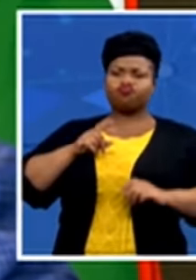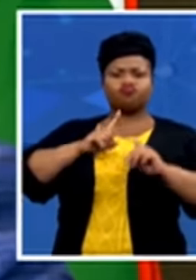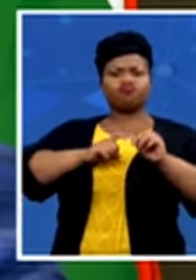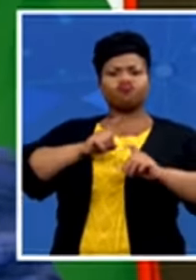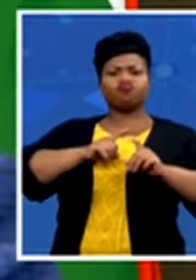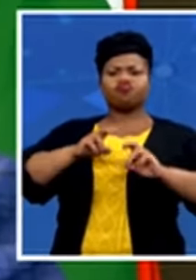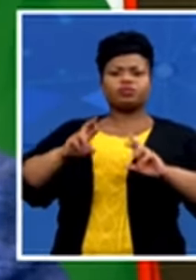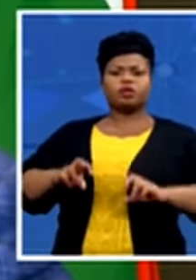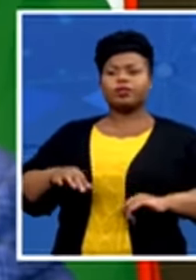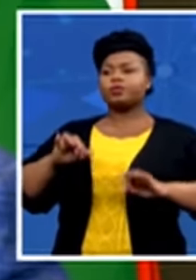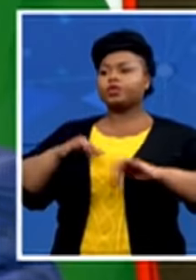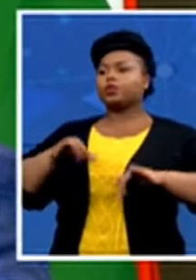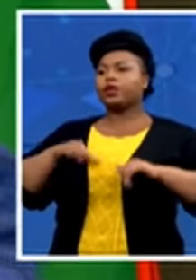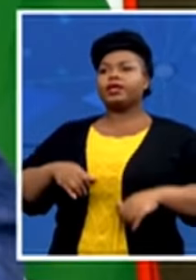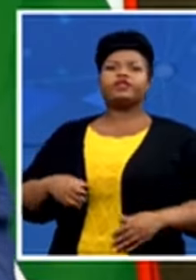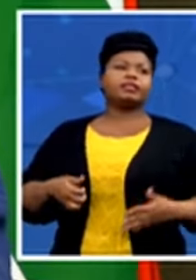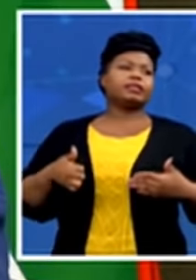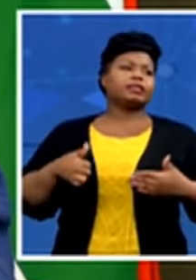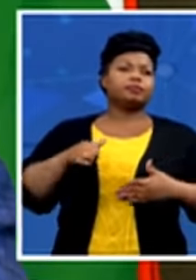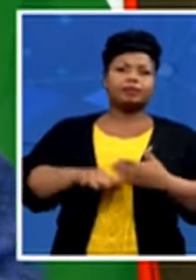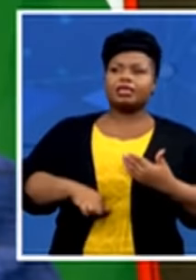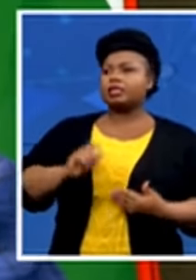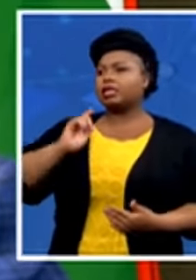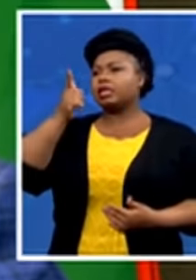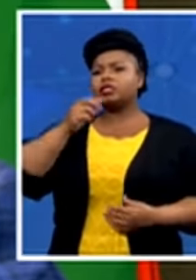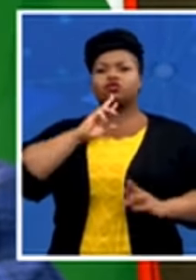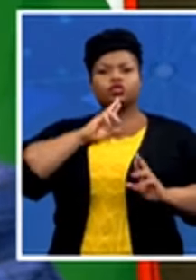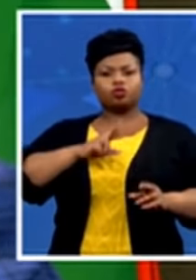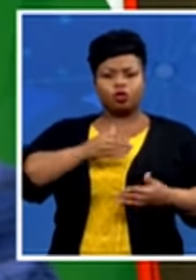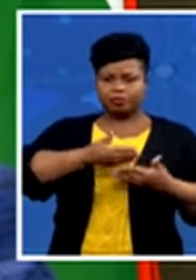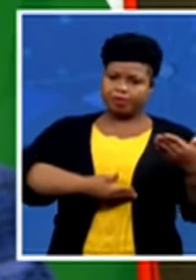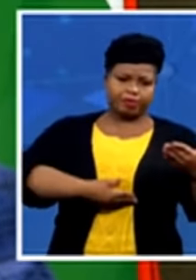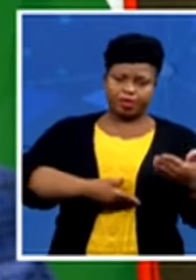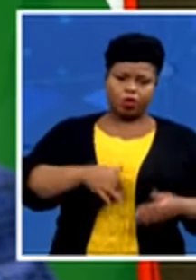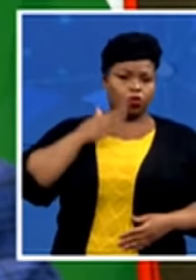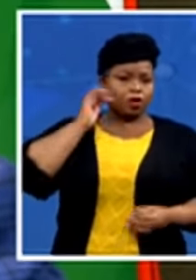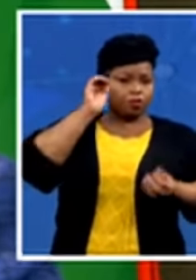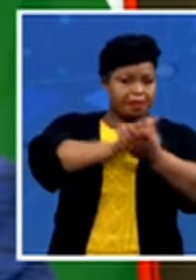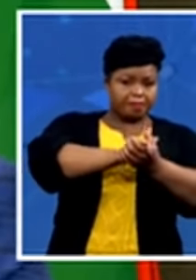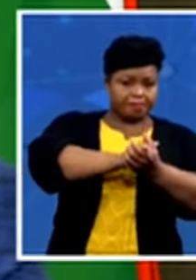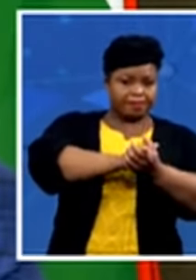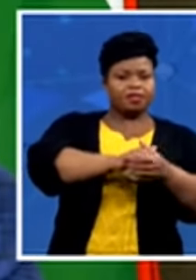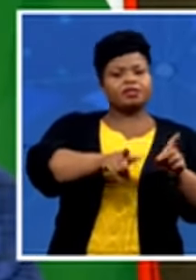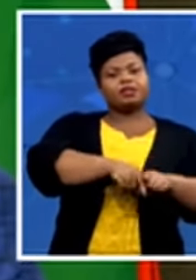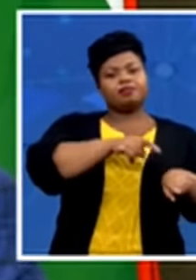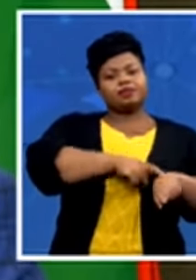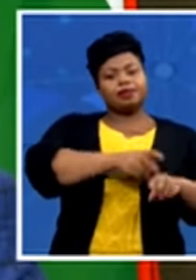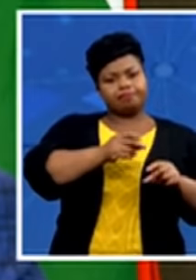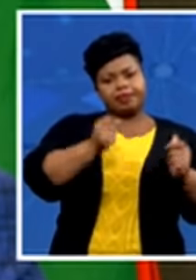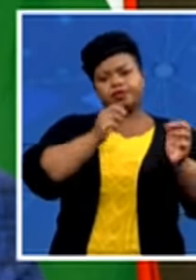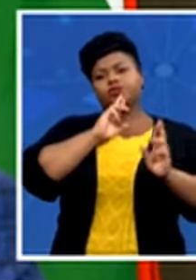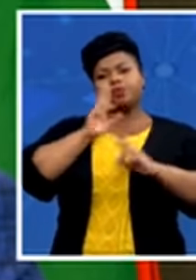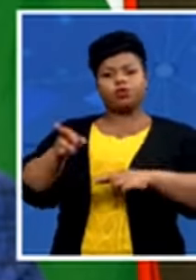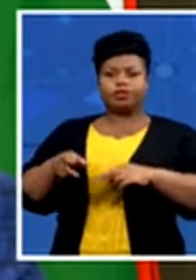months and release a report. Every time they catch culprits, they should act on that. So to that extent, I'm very